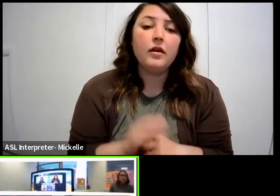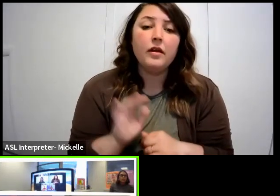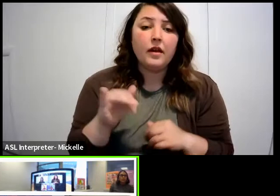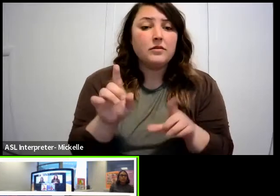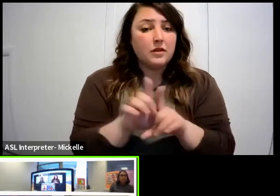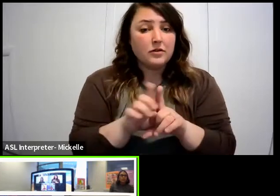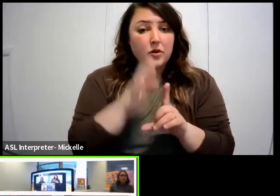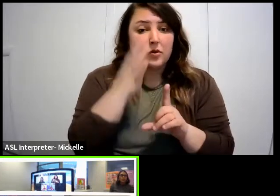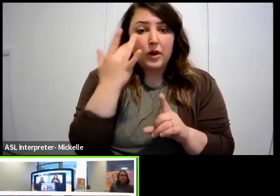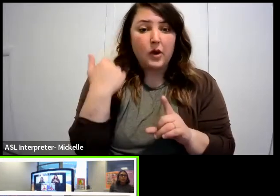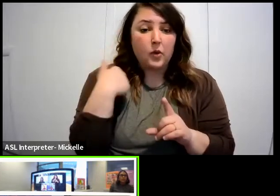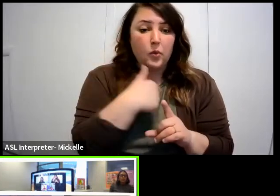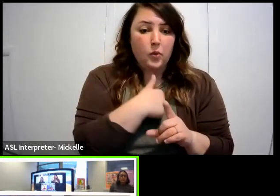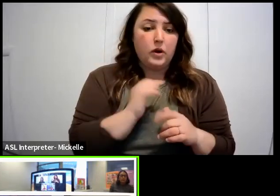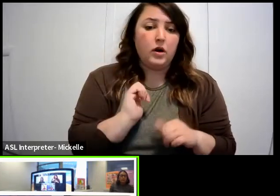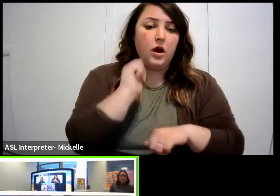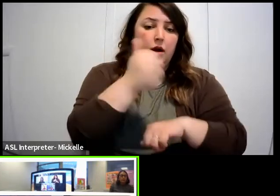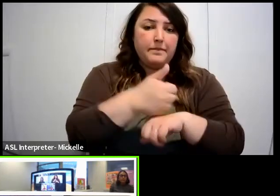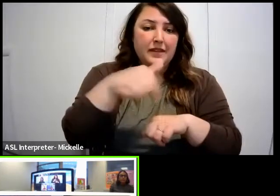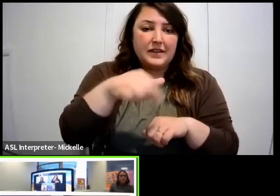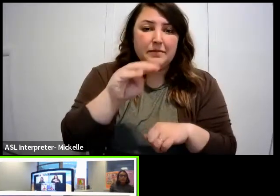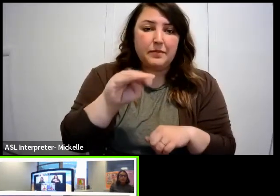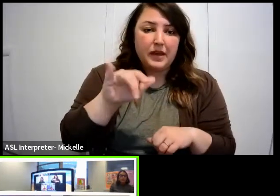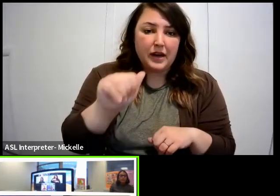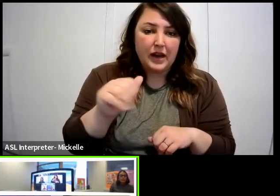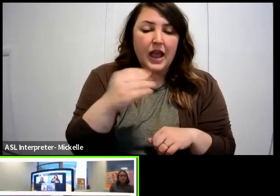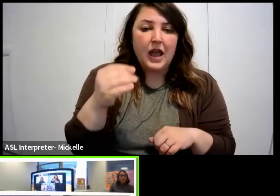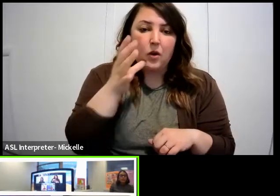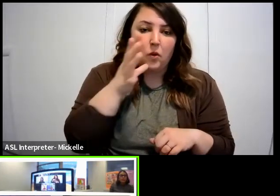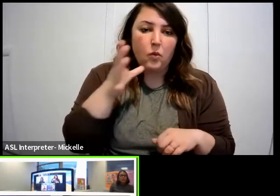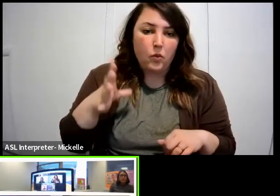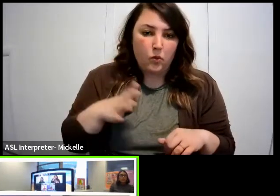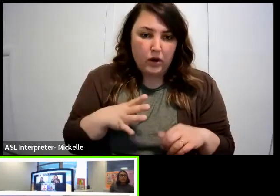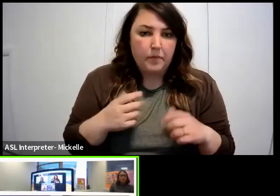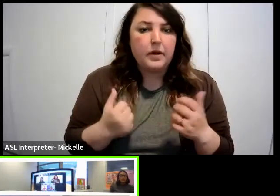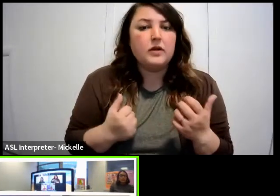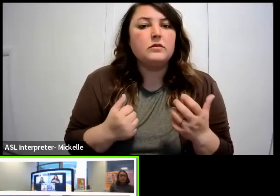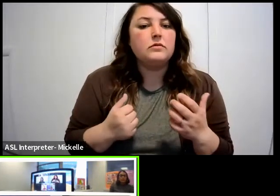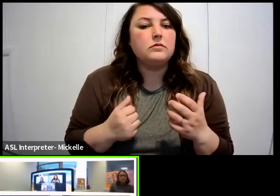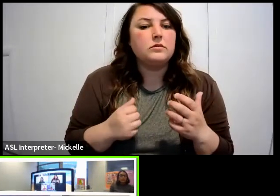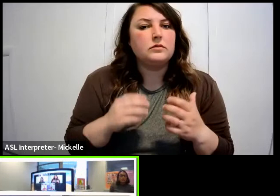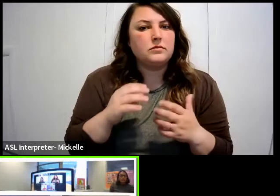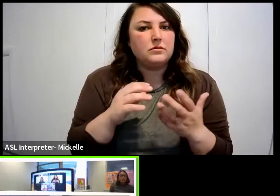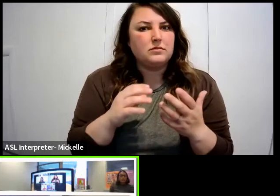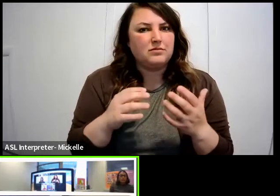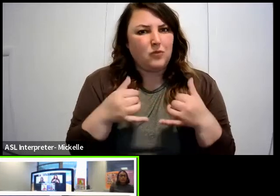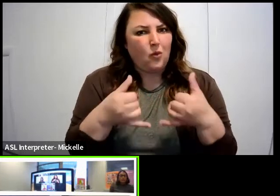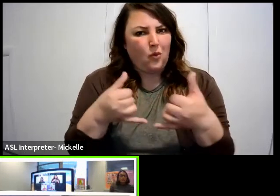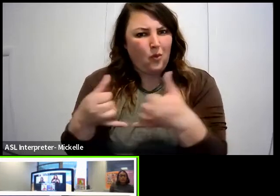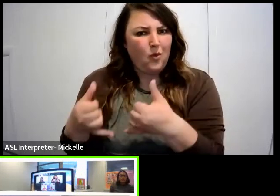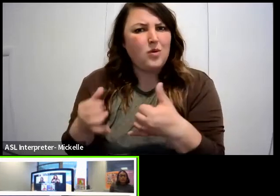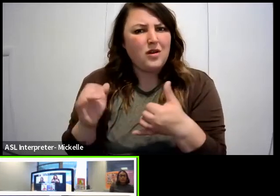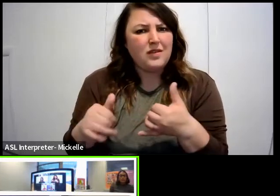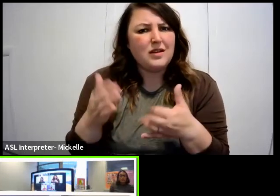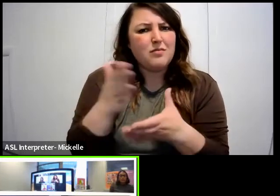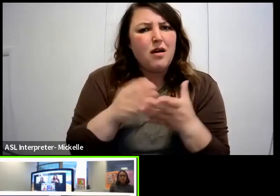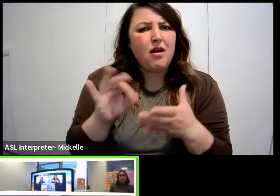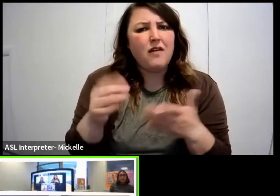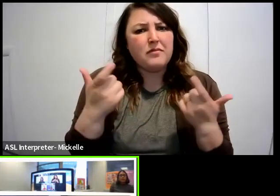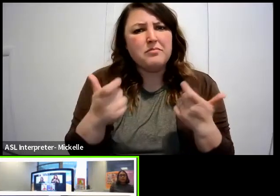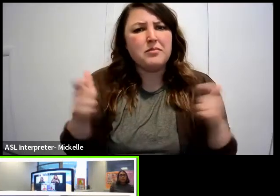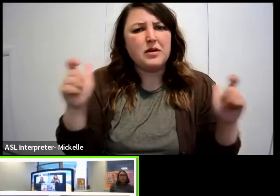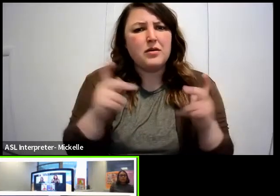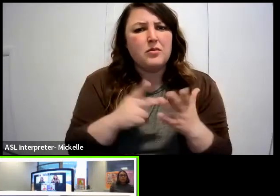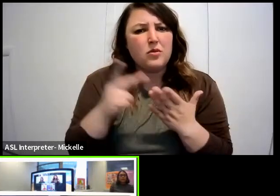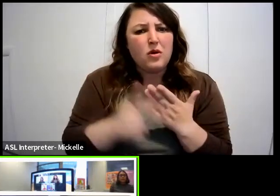have launched this Media and Women, Peace and Security Award that is part of a broader program to forge a partnership